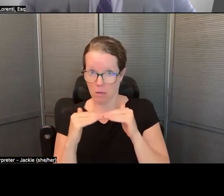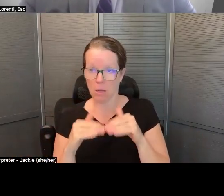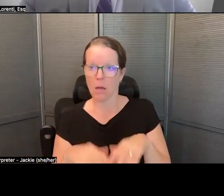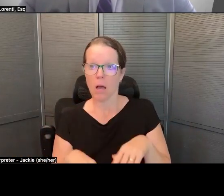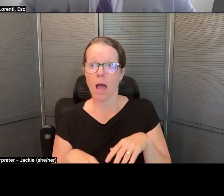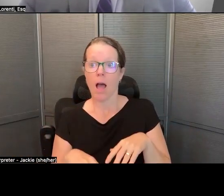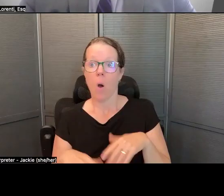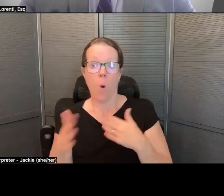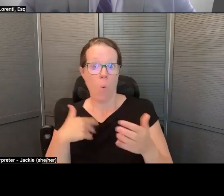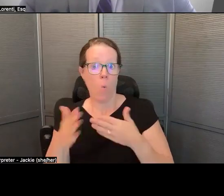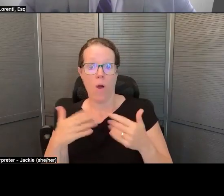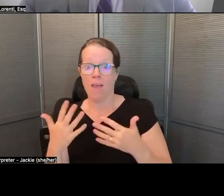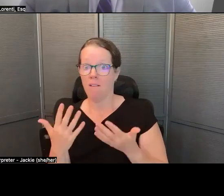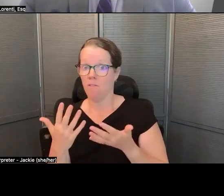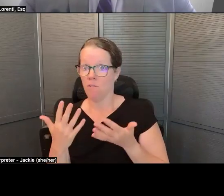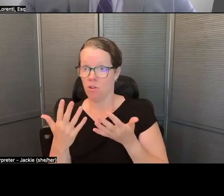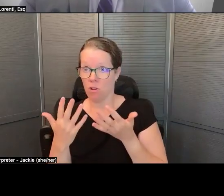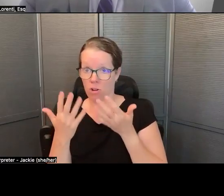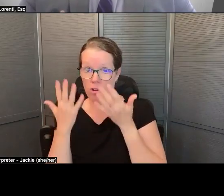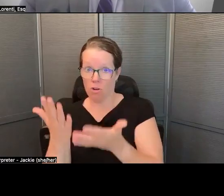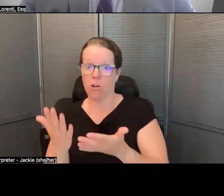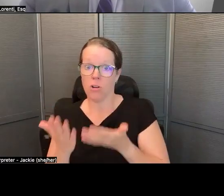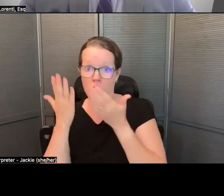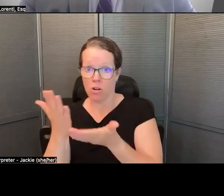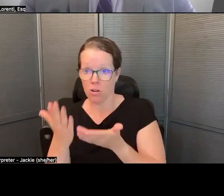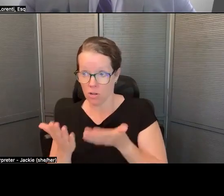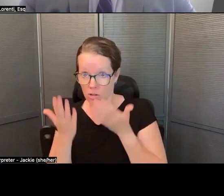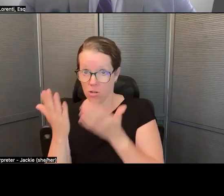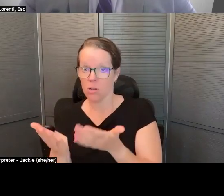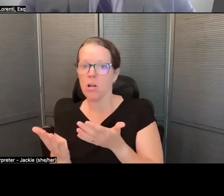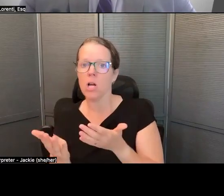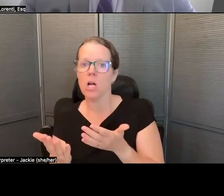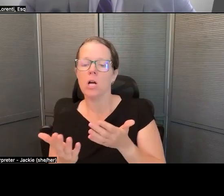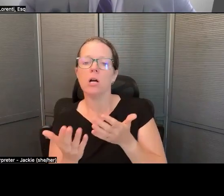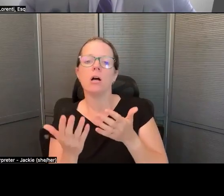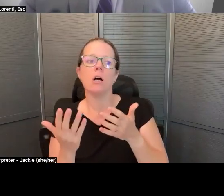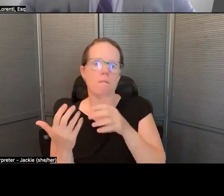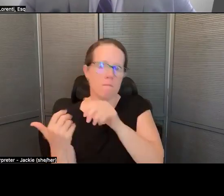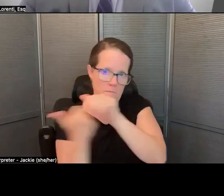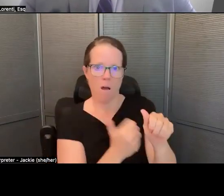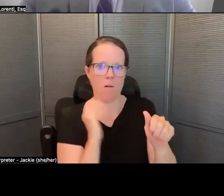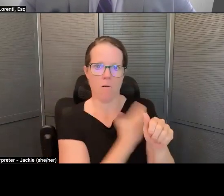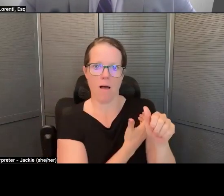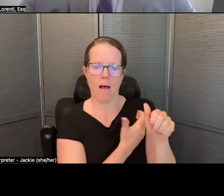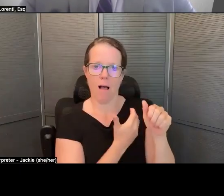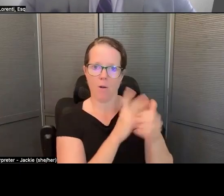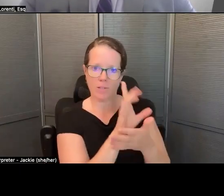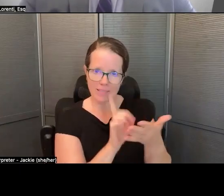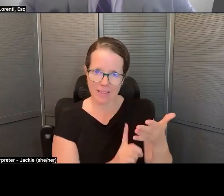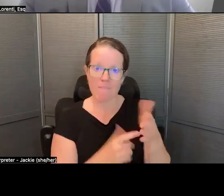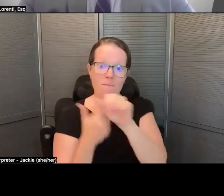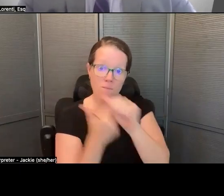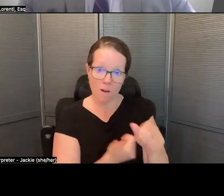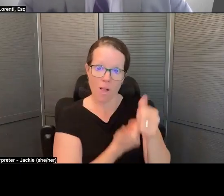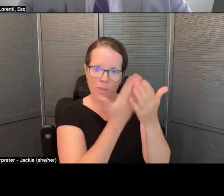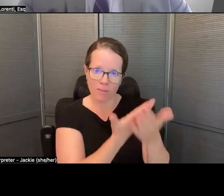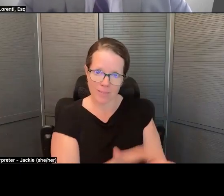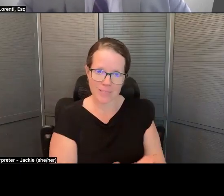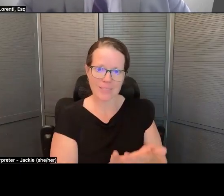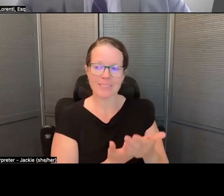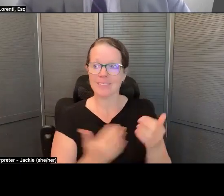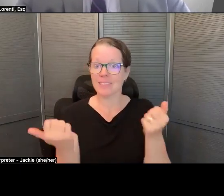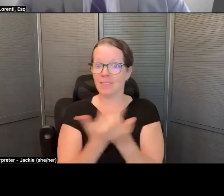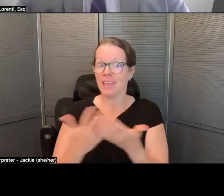design, and using their teams to try the work that's being done at the community justice support